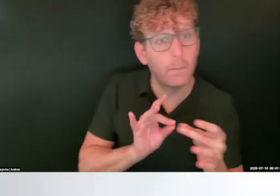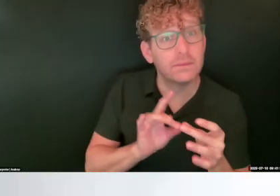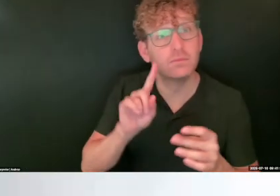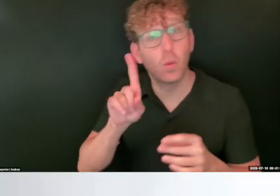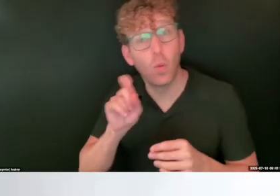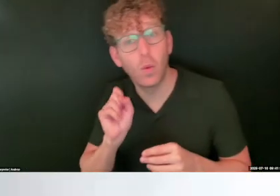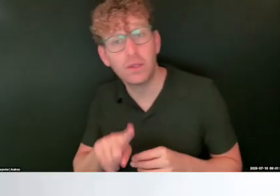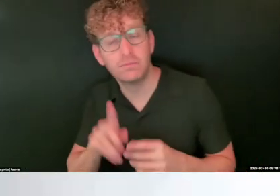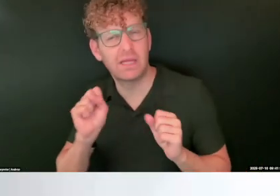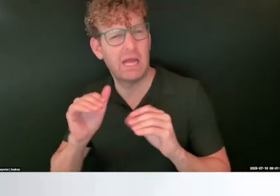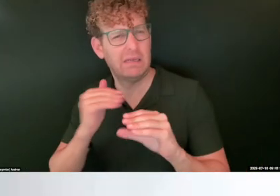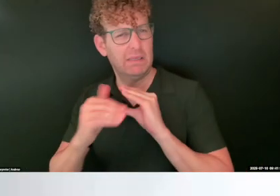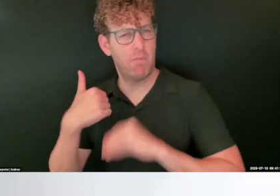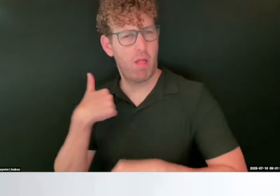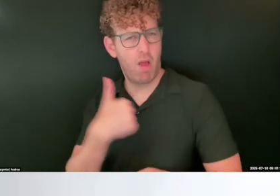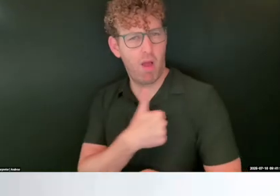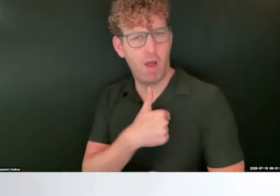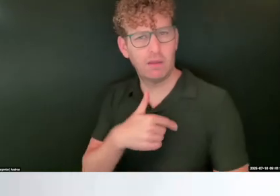question, please email us at